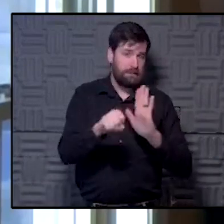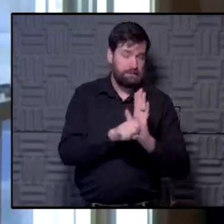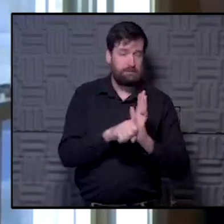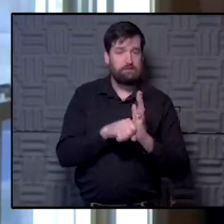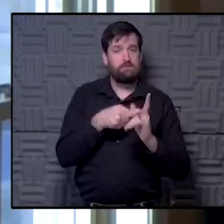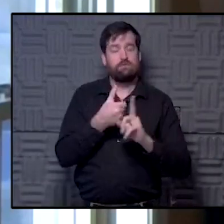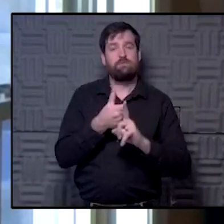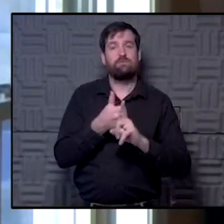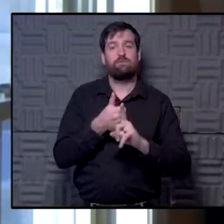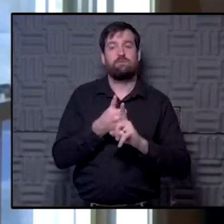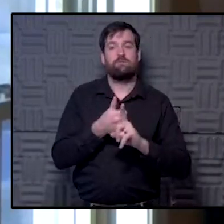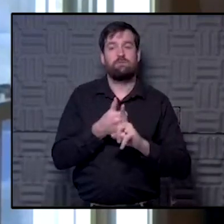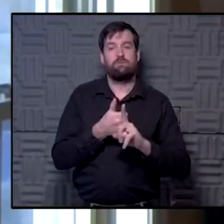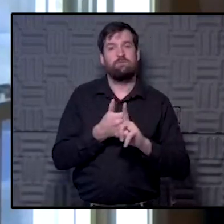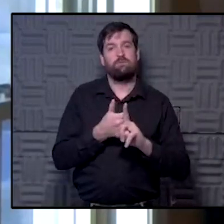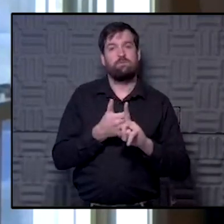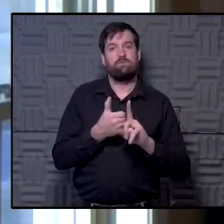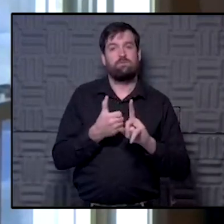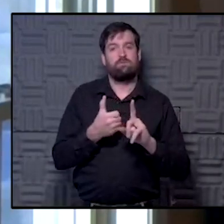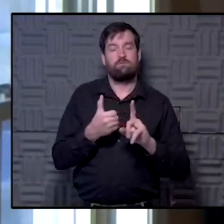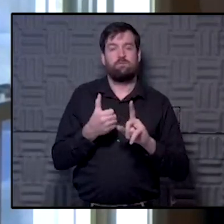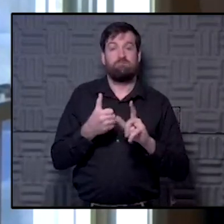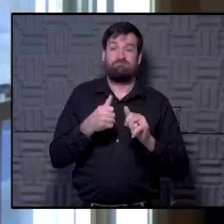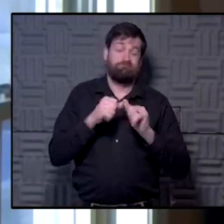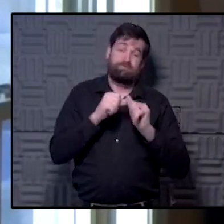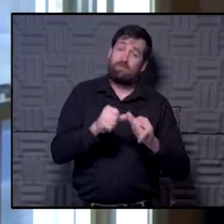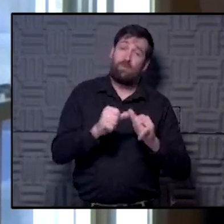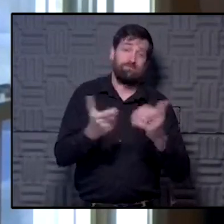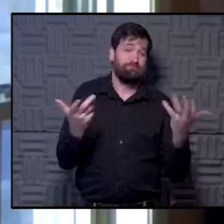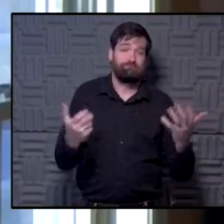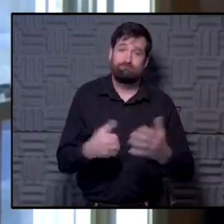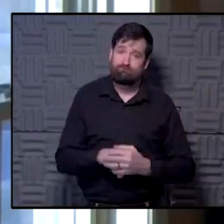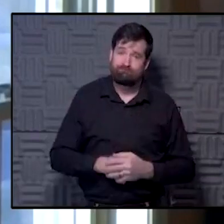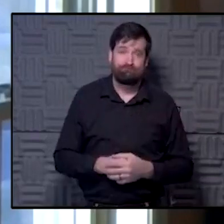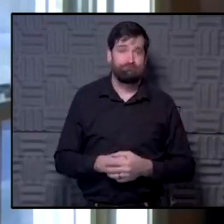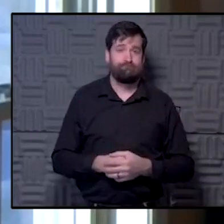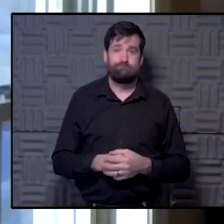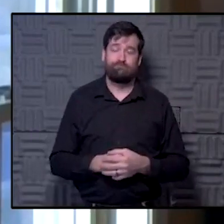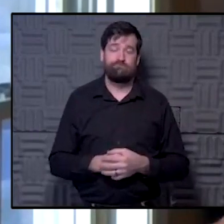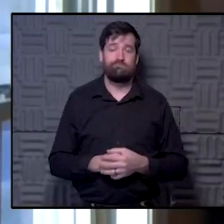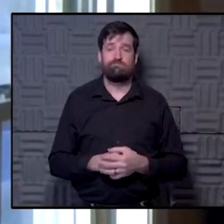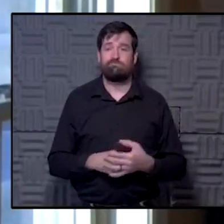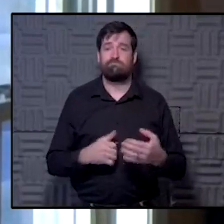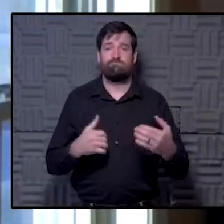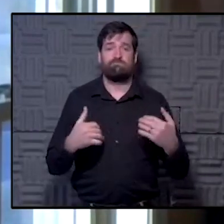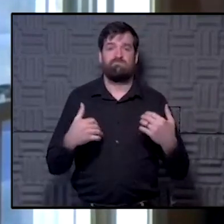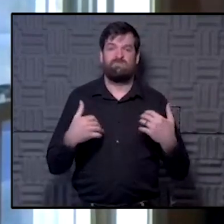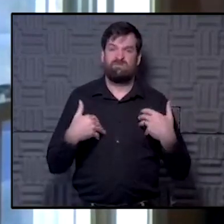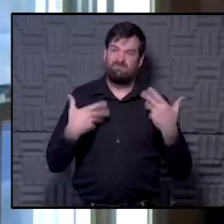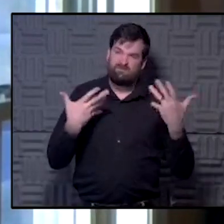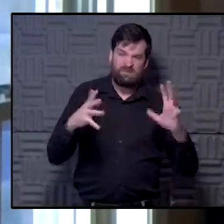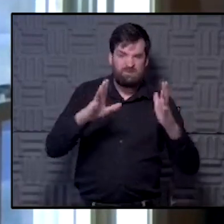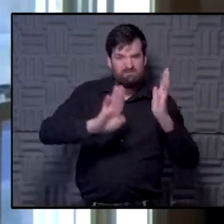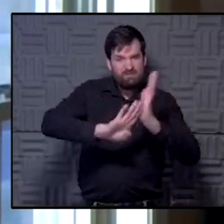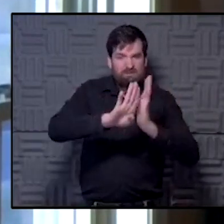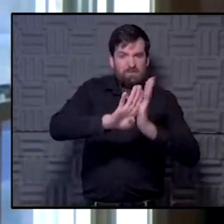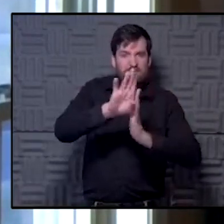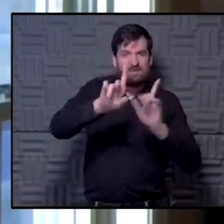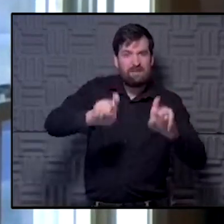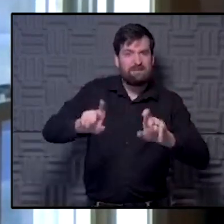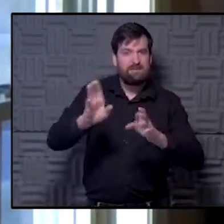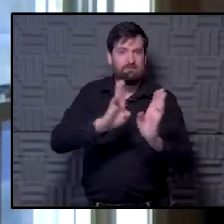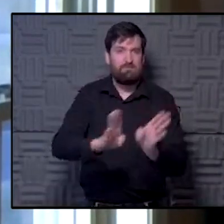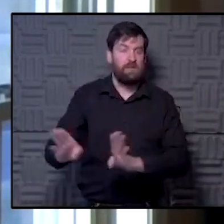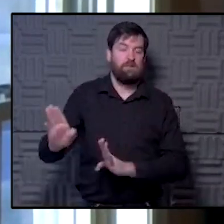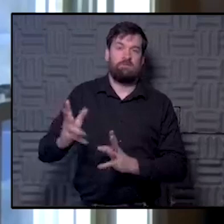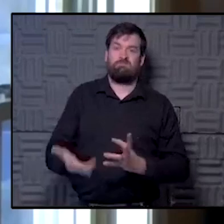are just they keep going. They have worked on developing testing plans back in the